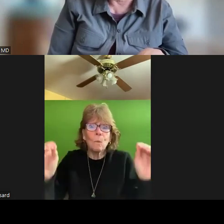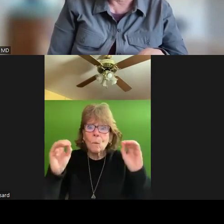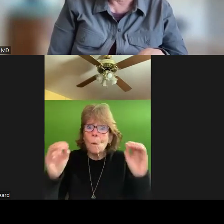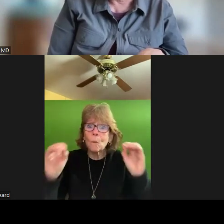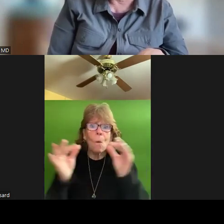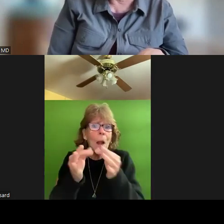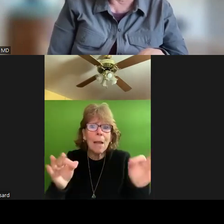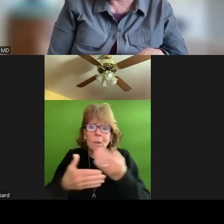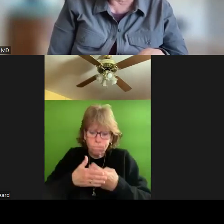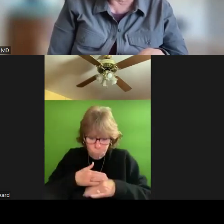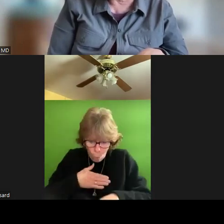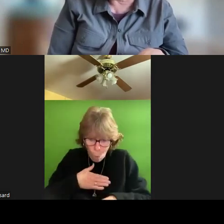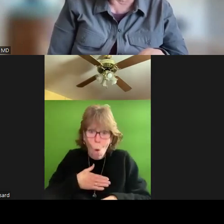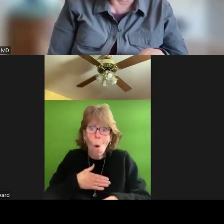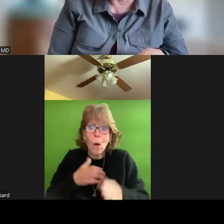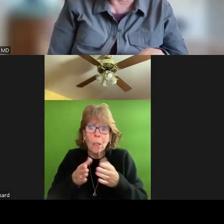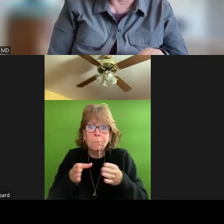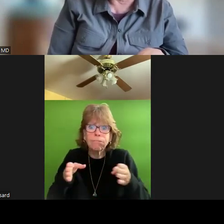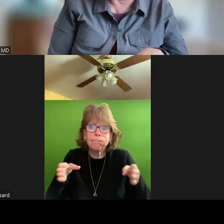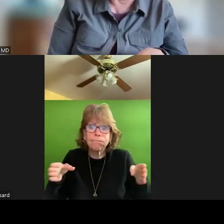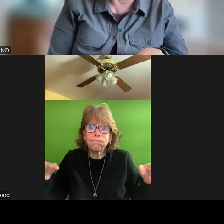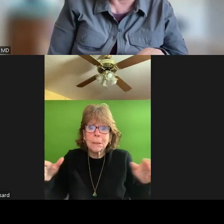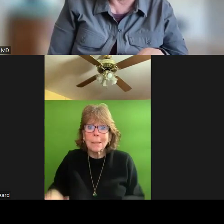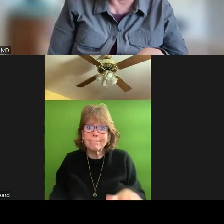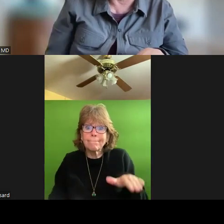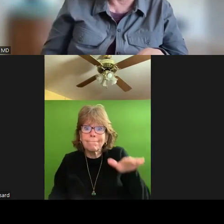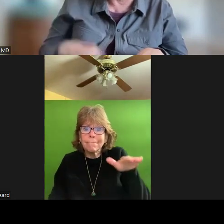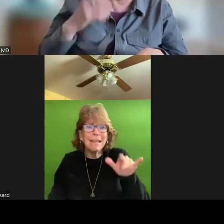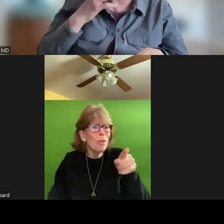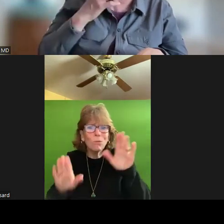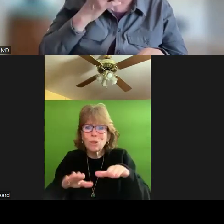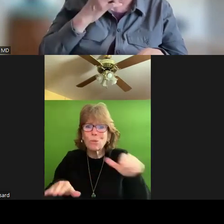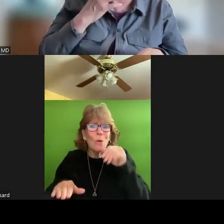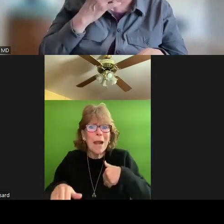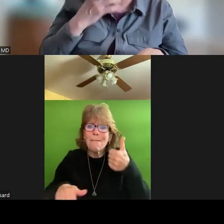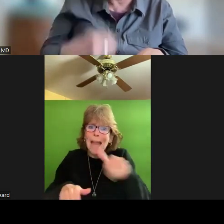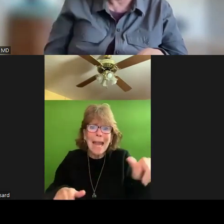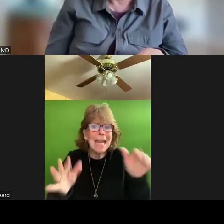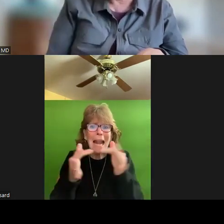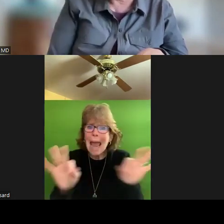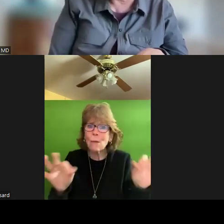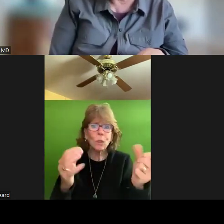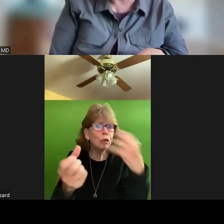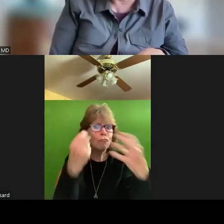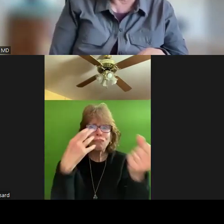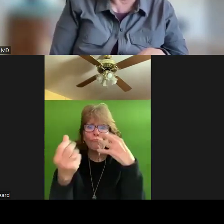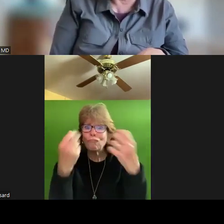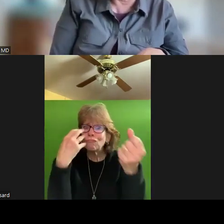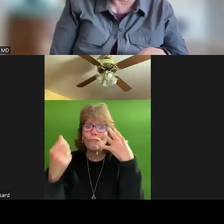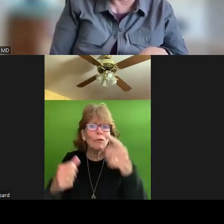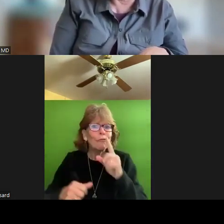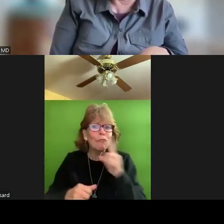childhood if a child does not receive fully accessible language input that is rich and immersive